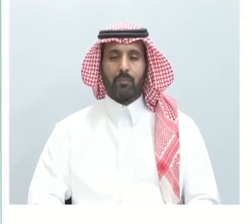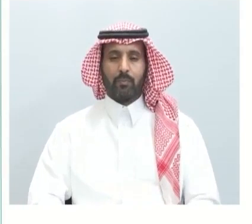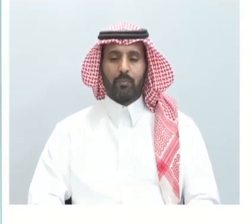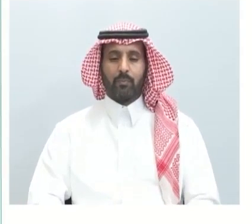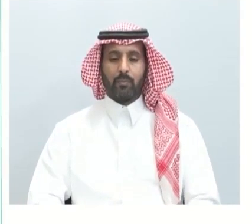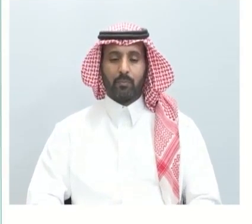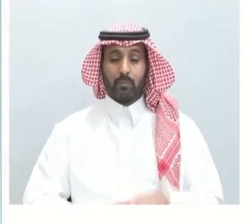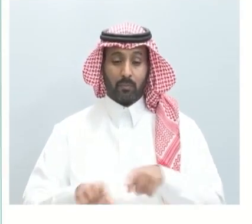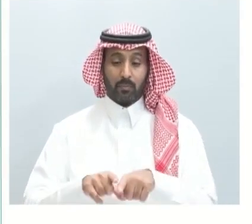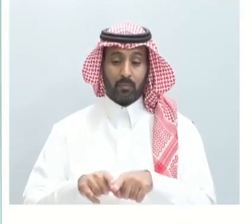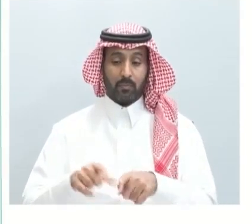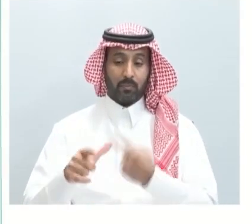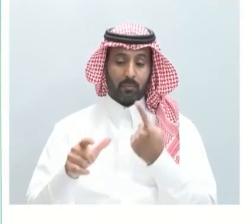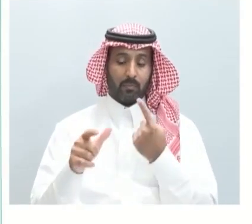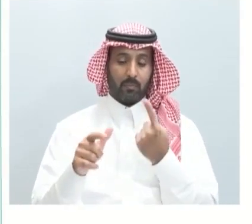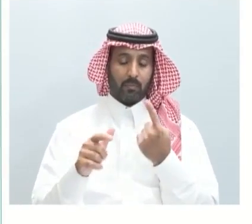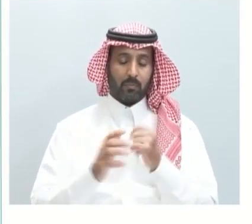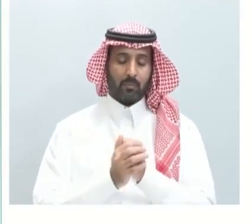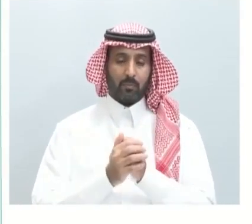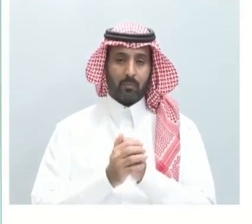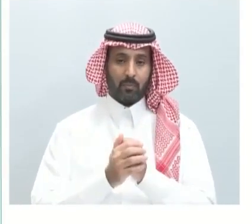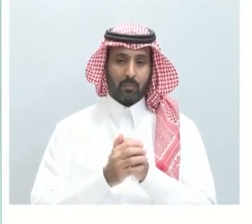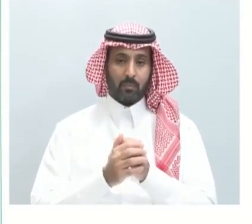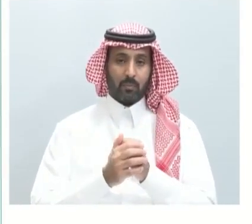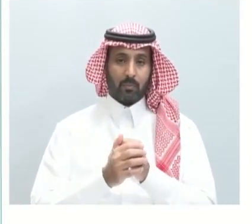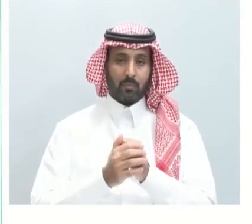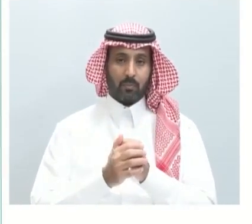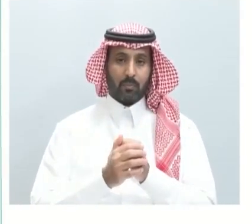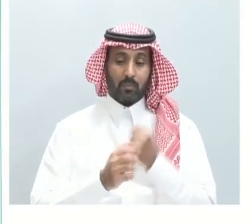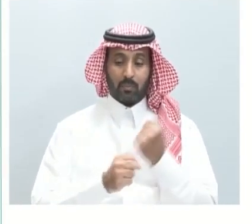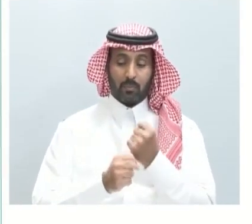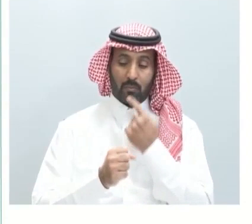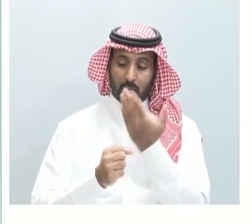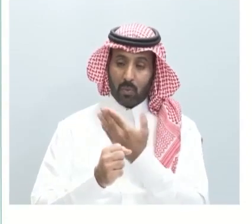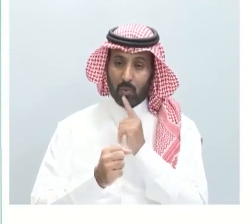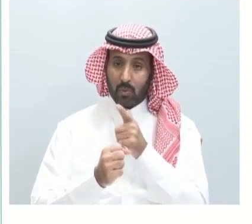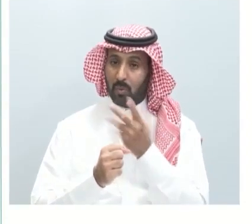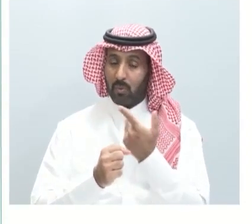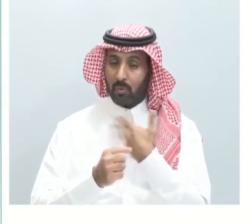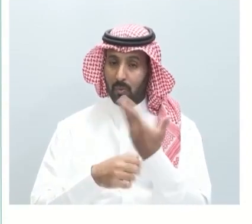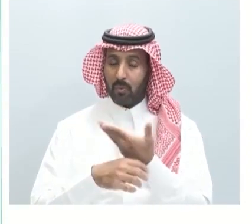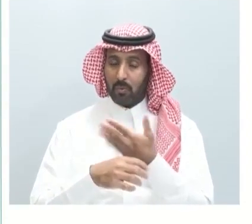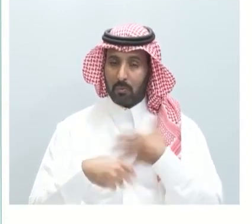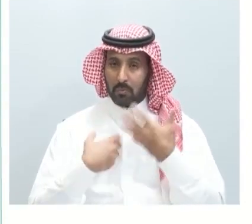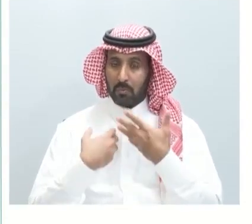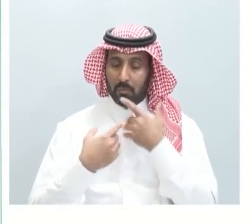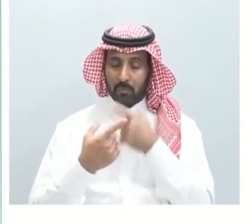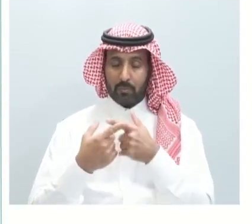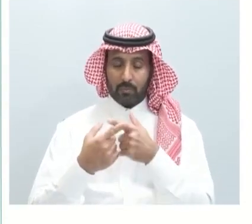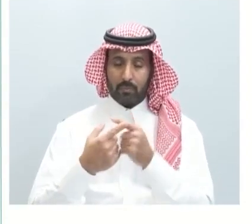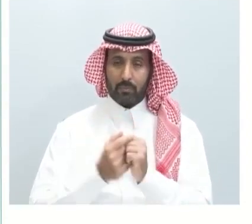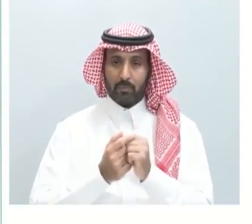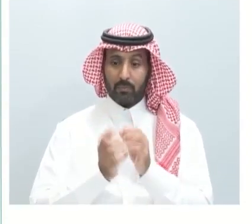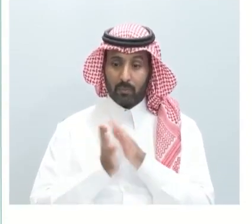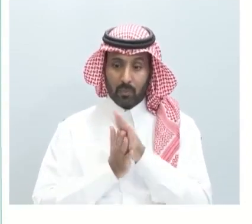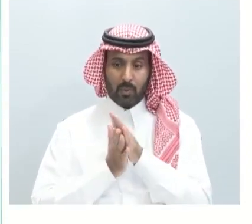partner. For example, here, interesting event, read about. So you have to ask, then answer. So